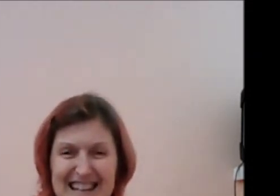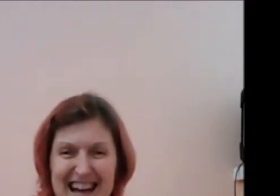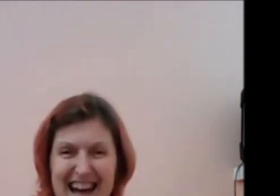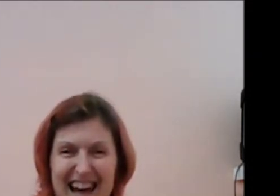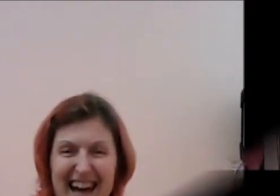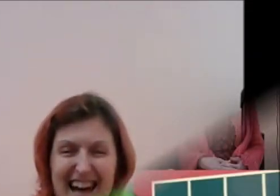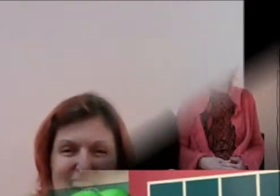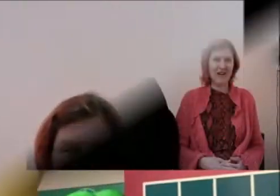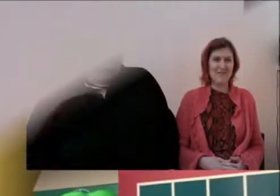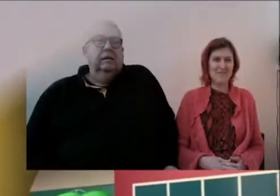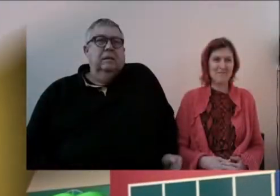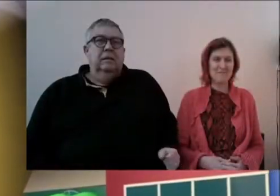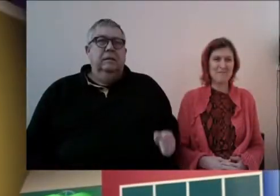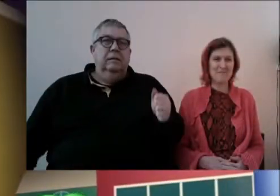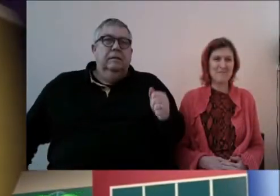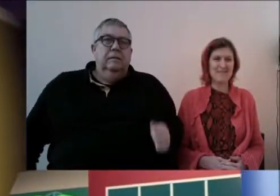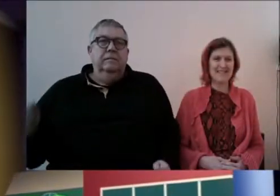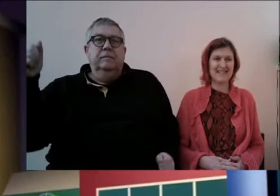song.